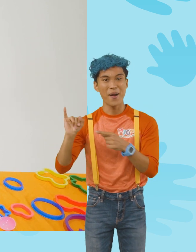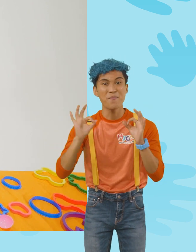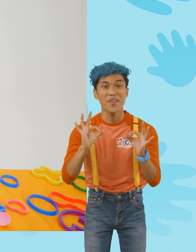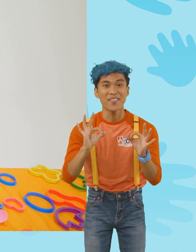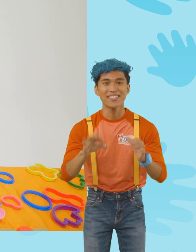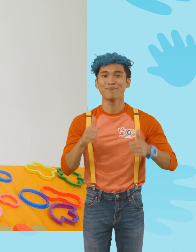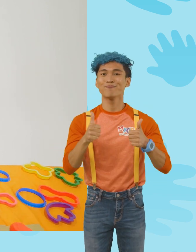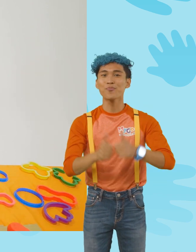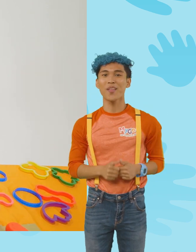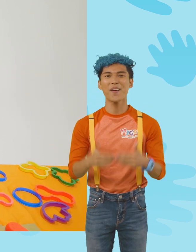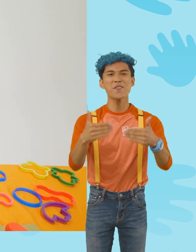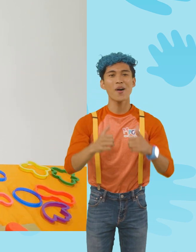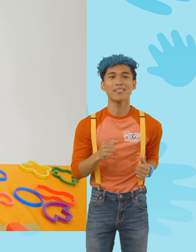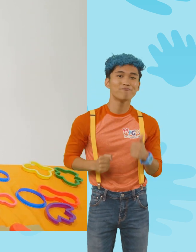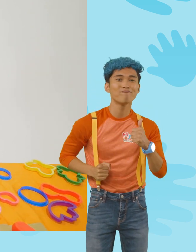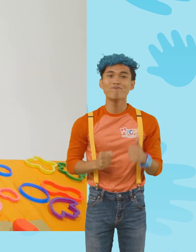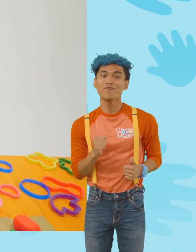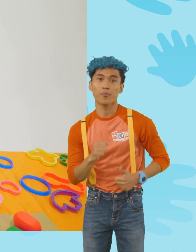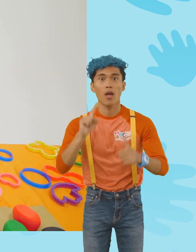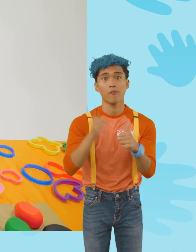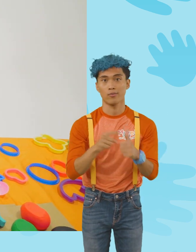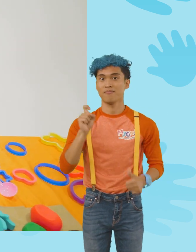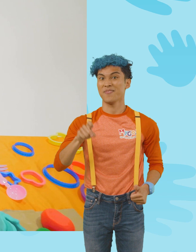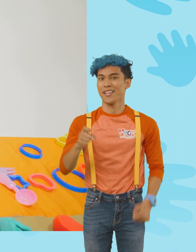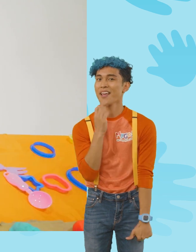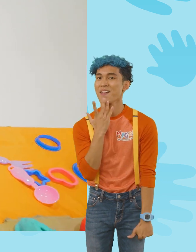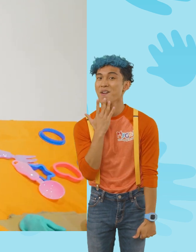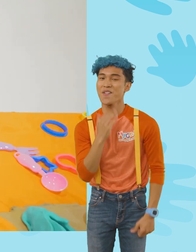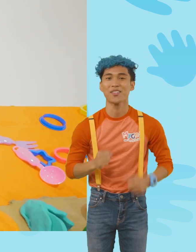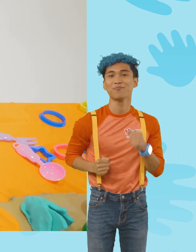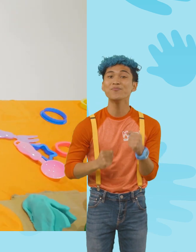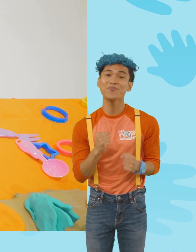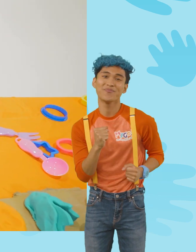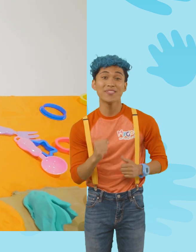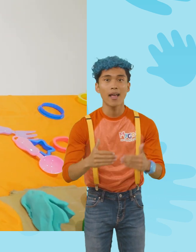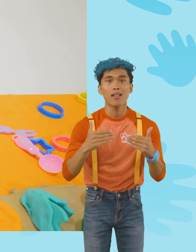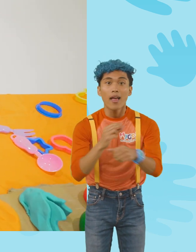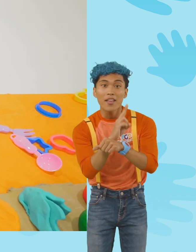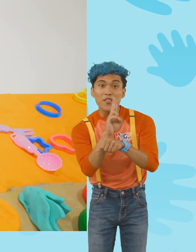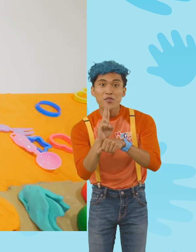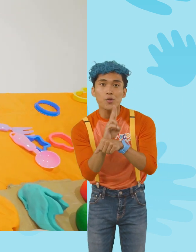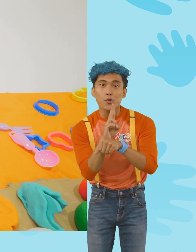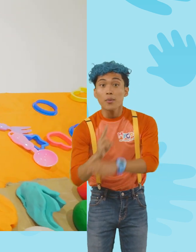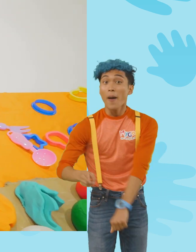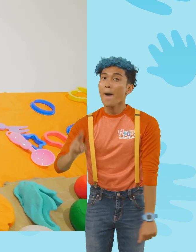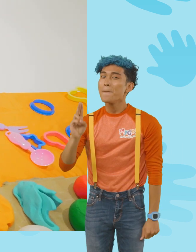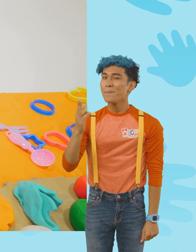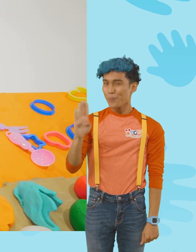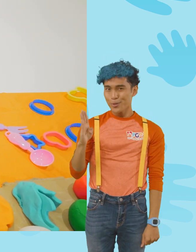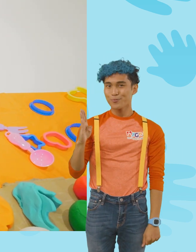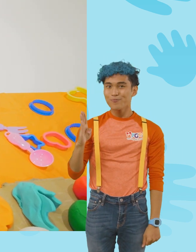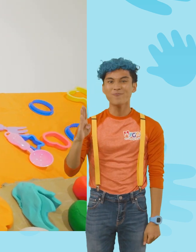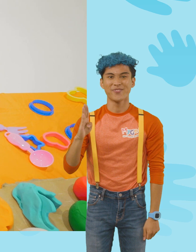Perfect. All right, let's do that. All right, first we need some colors. So let's use this